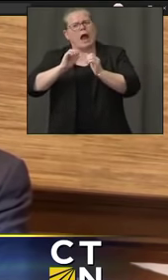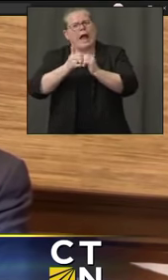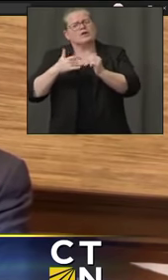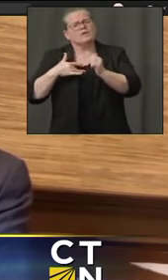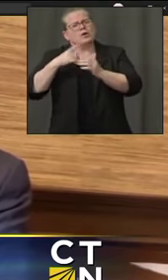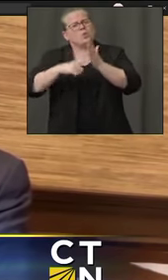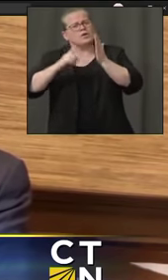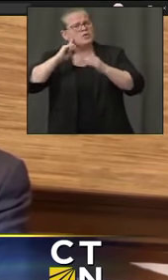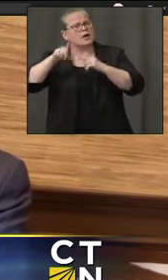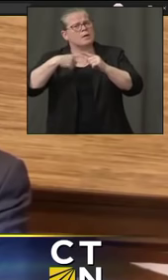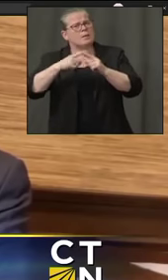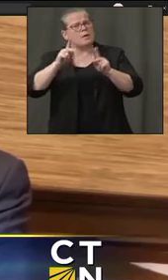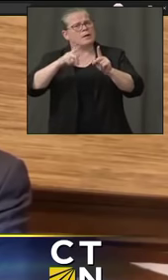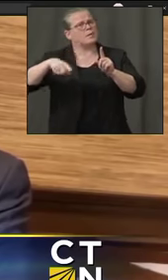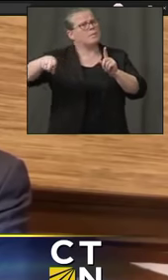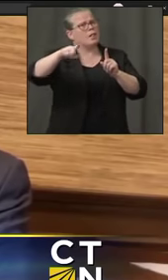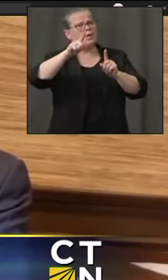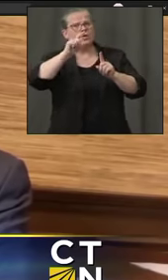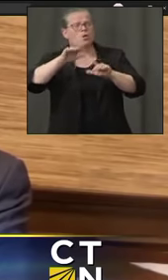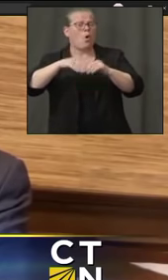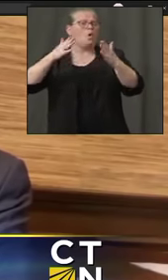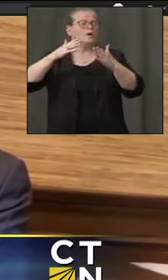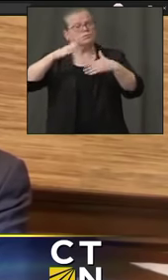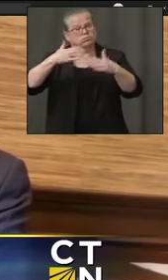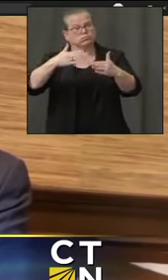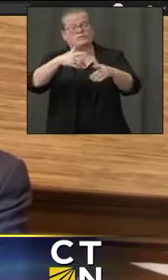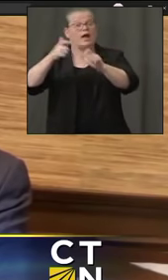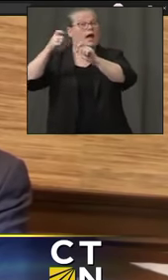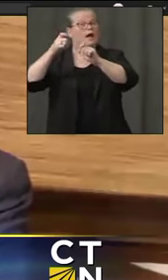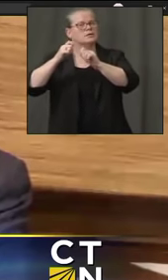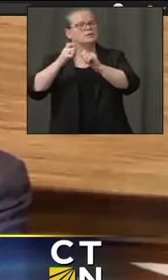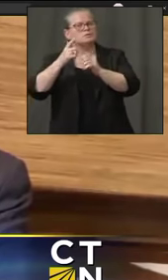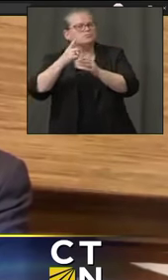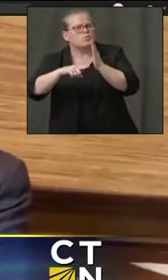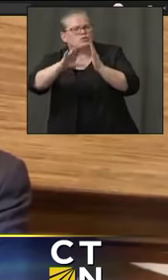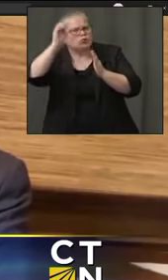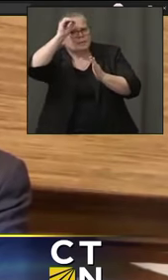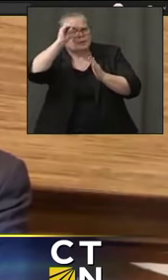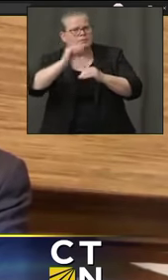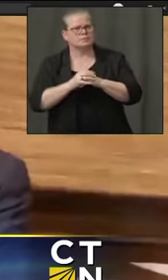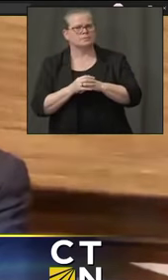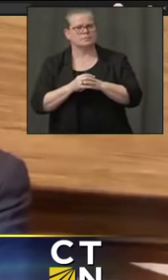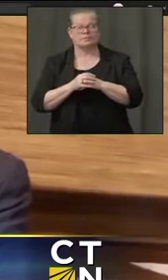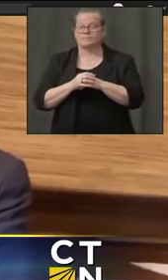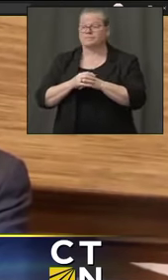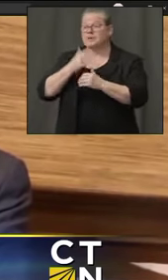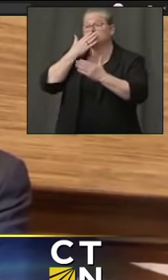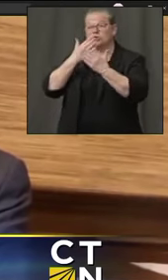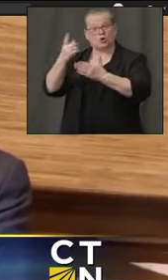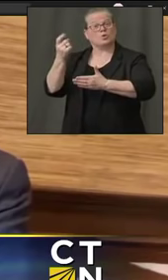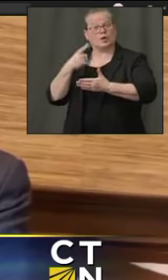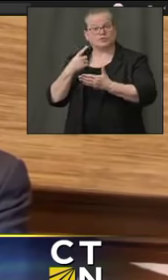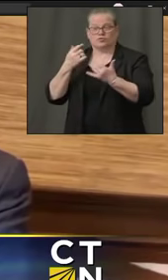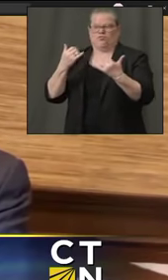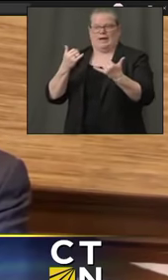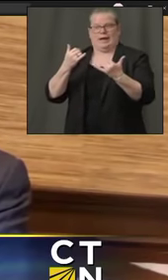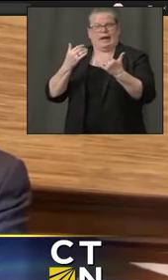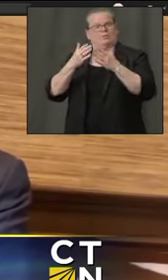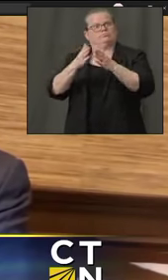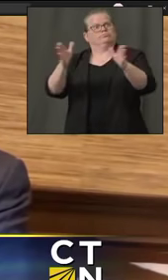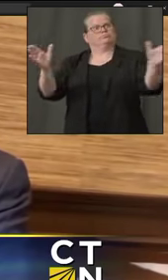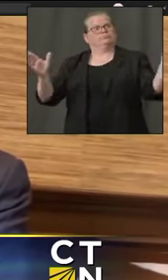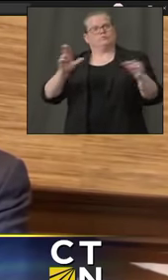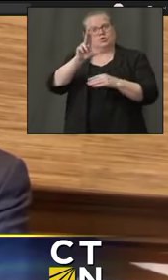we have a significant national emergency that we're undergoing right now. What we are doing at CVS is, as we are